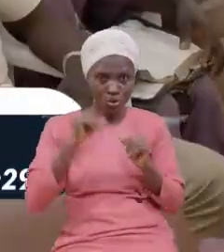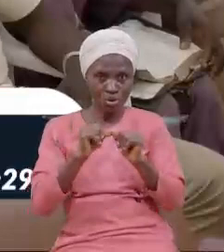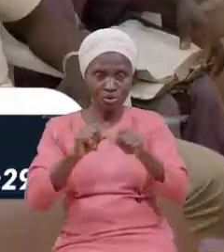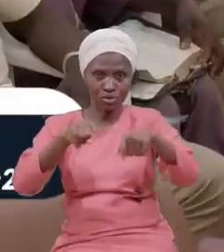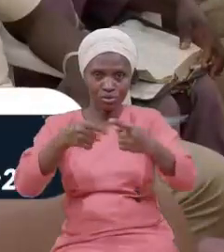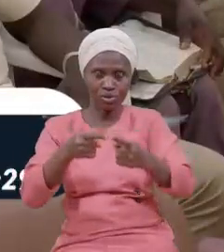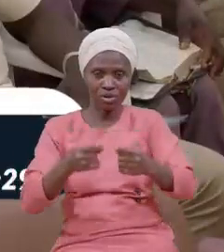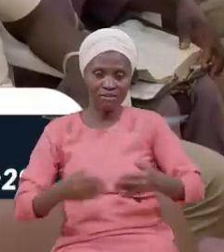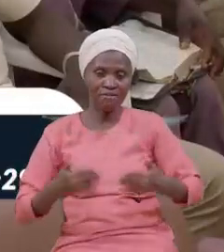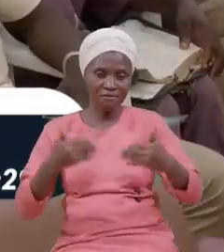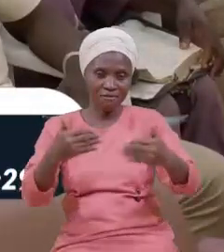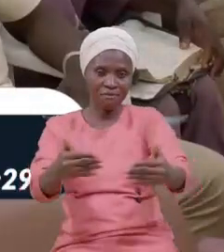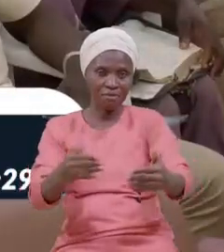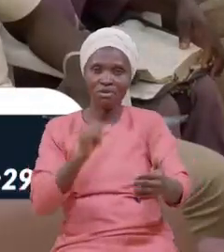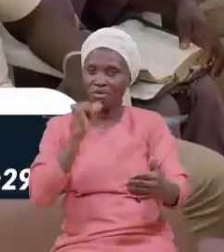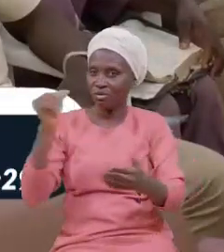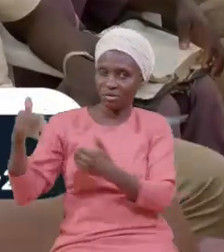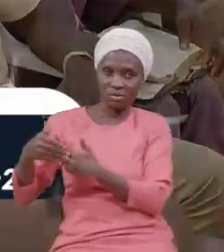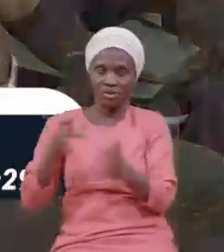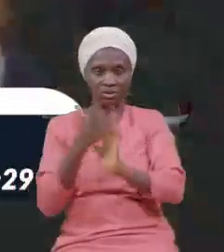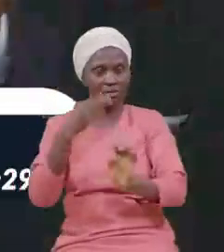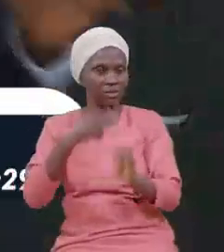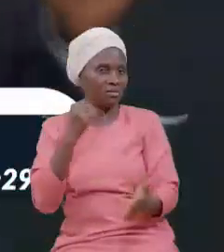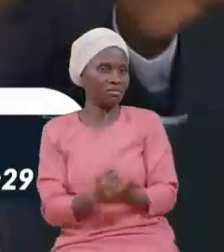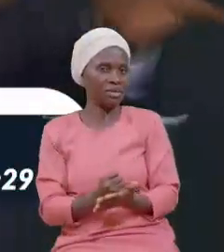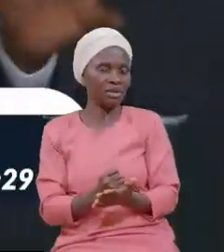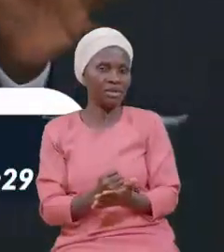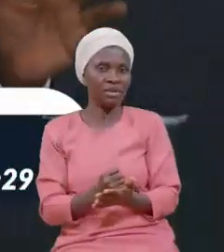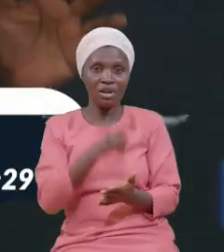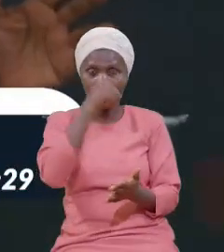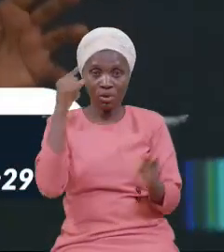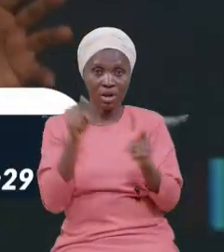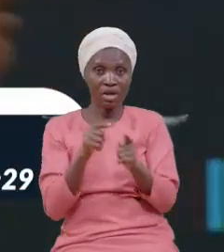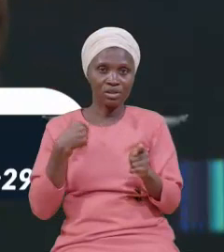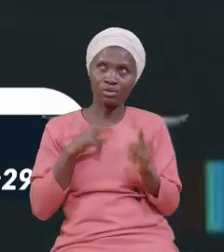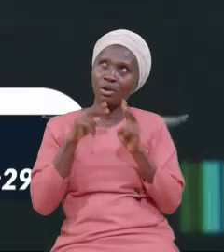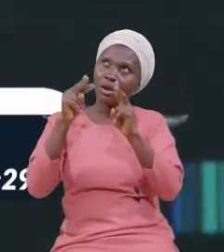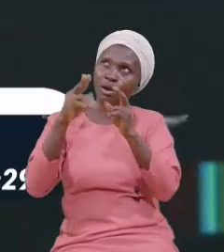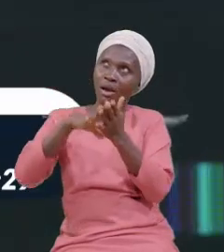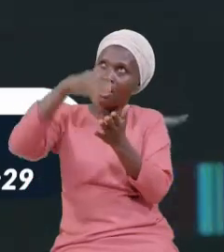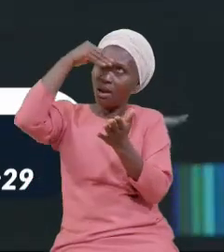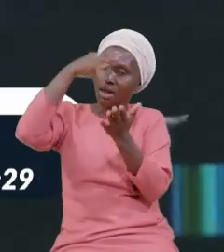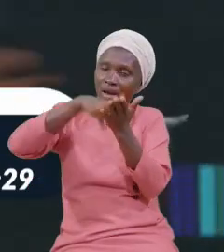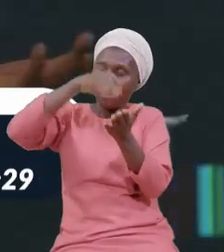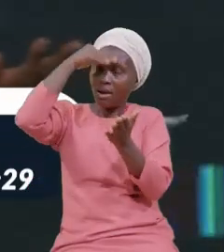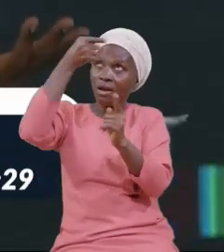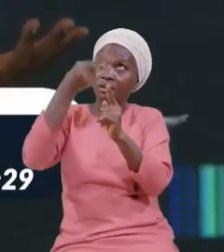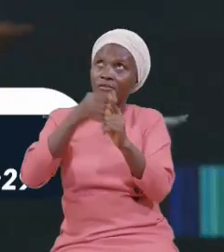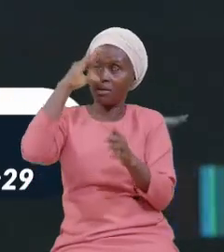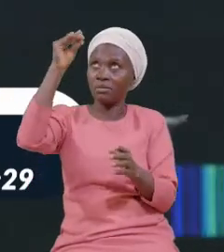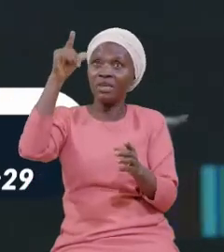we're beholding, as we learn of him, he changes us from glory to